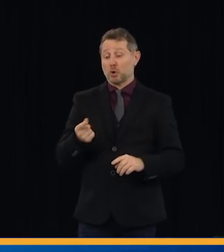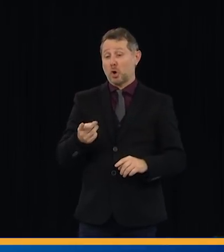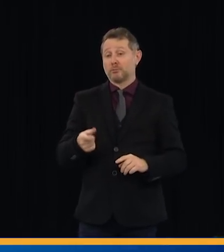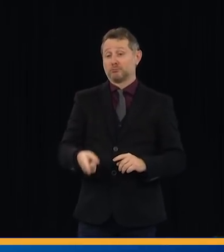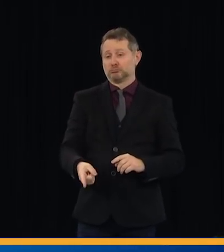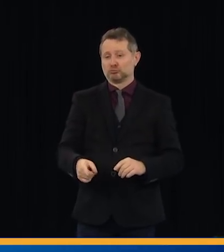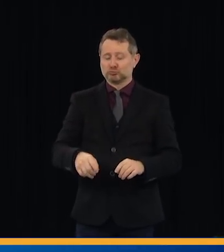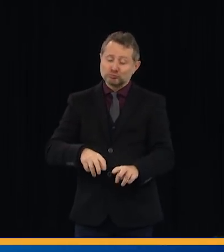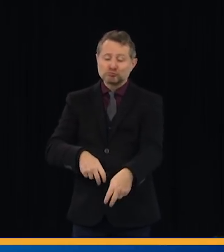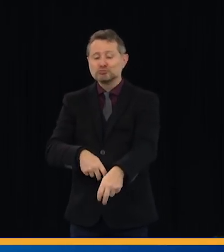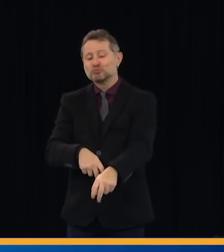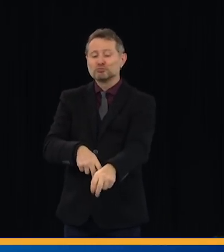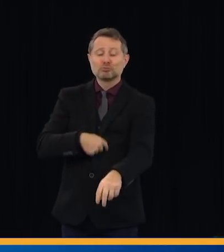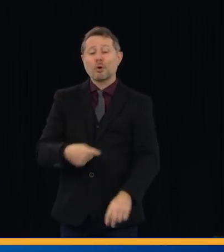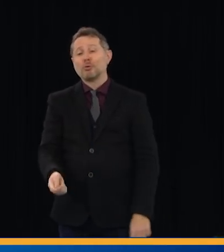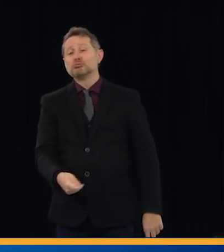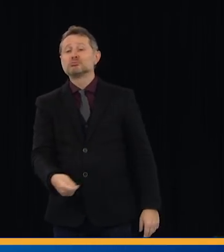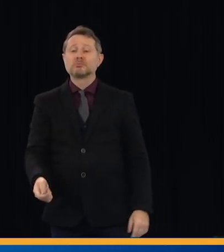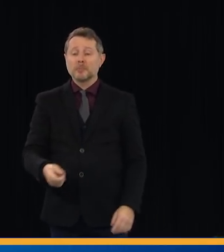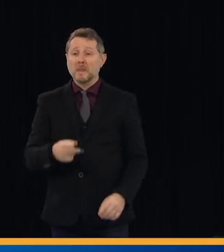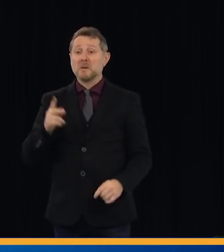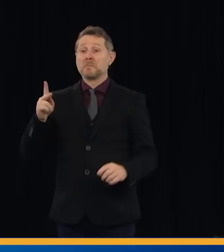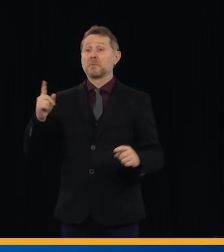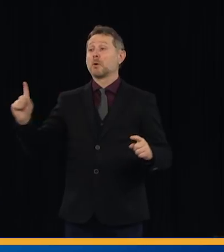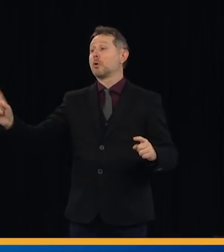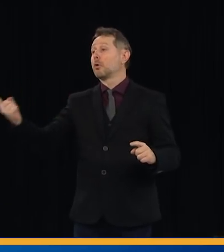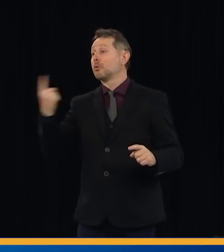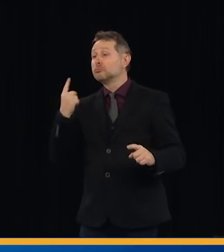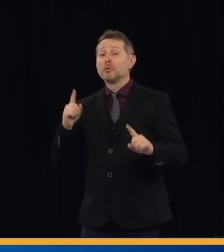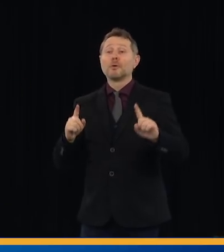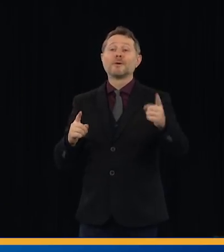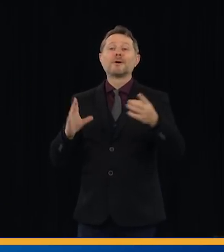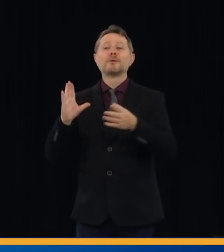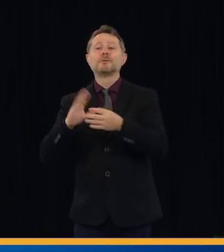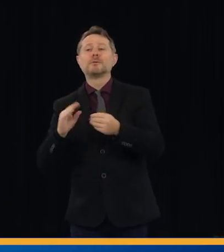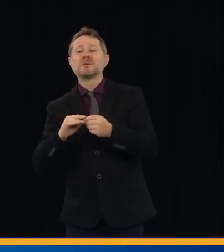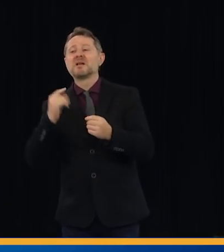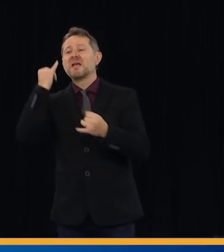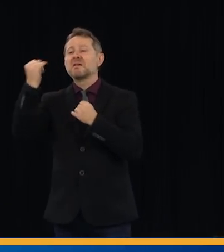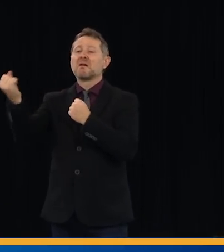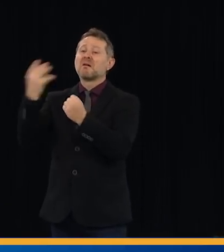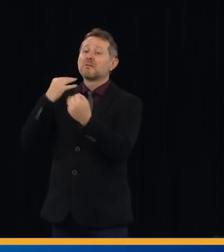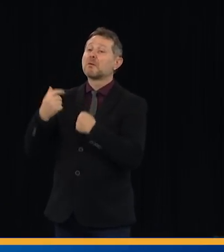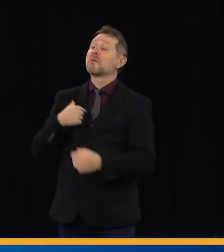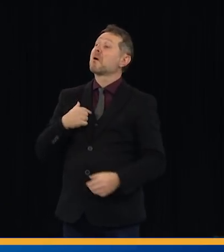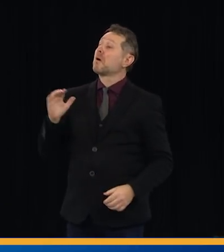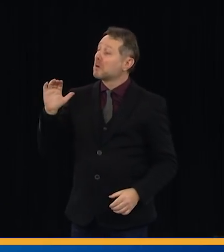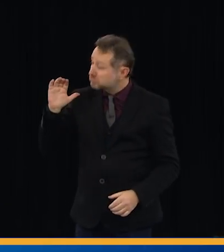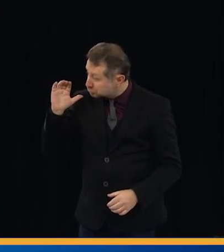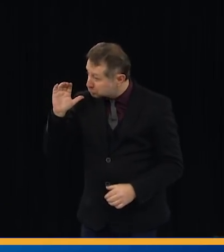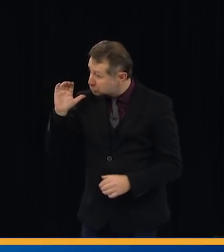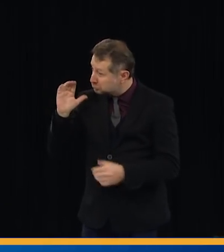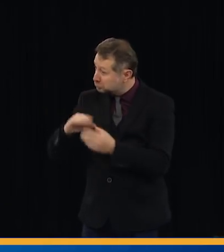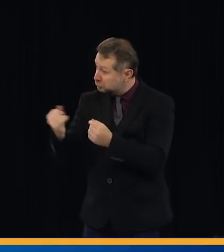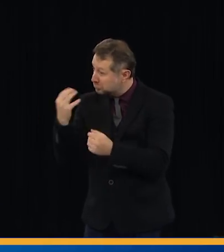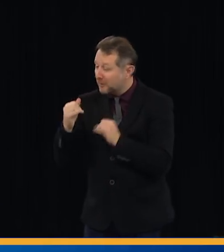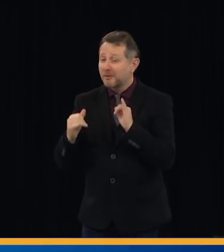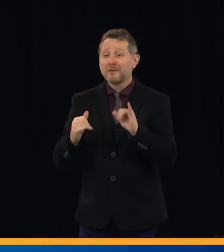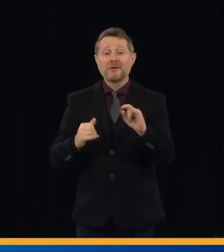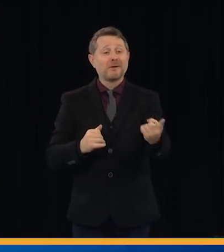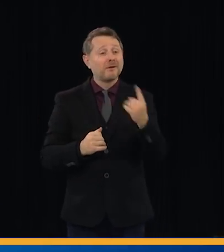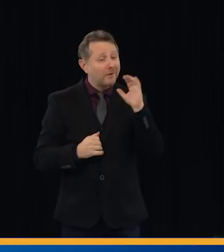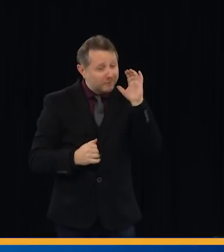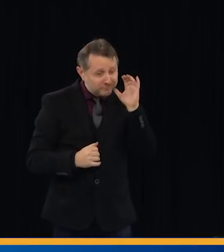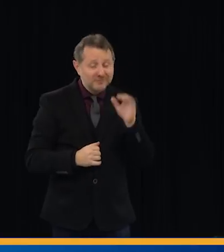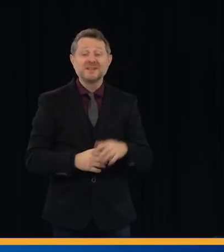and people come up with all these interesting ideas, you know. Who's painting their house because they